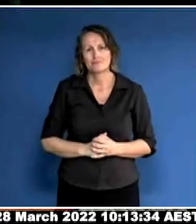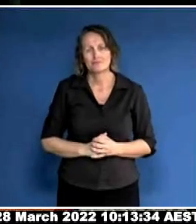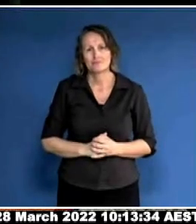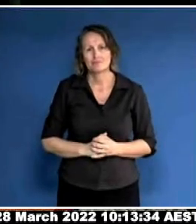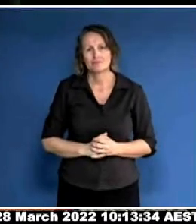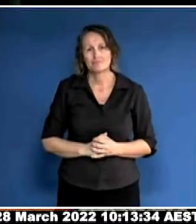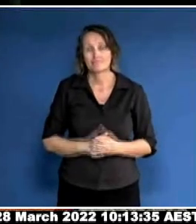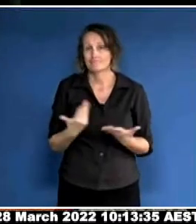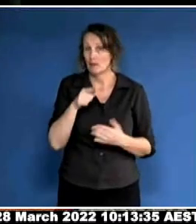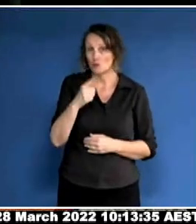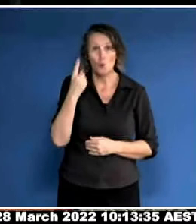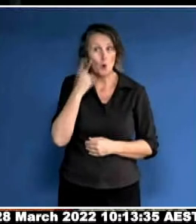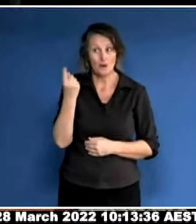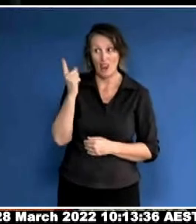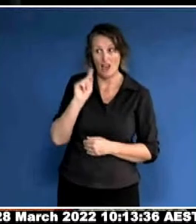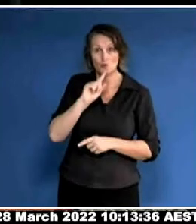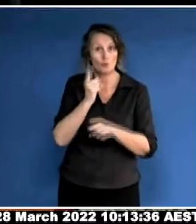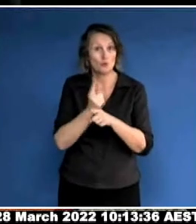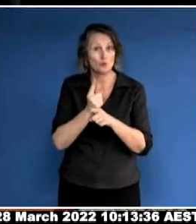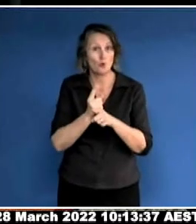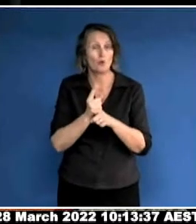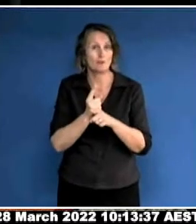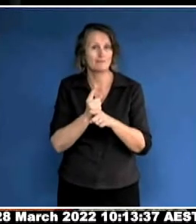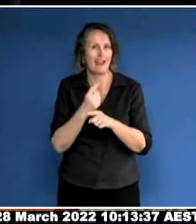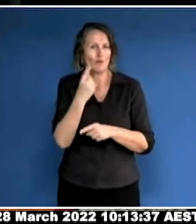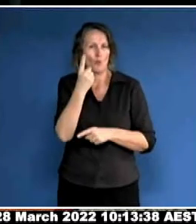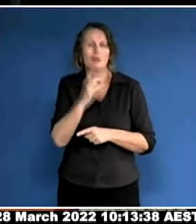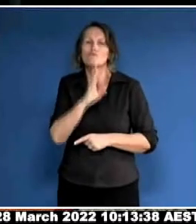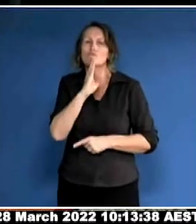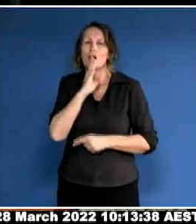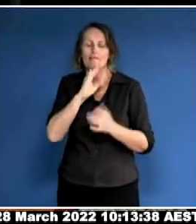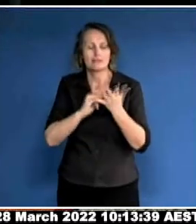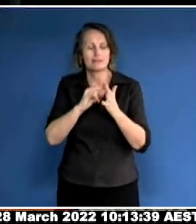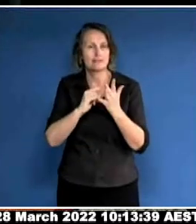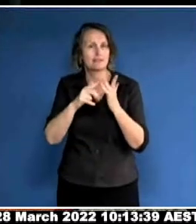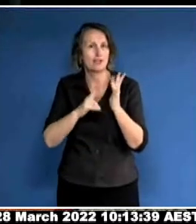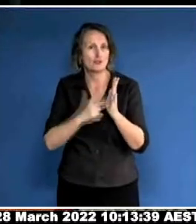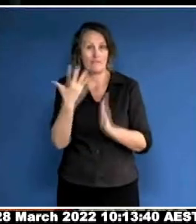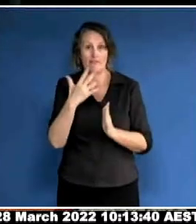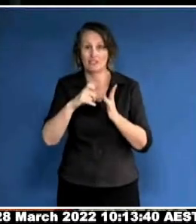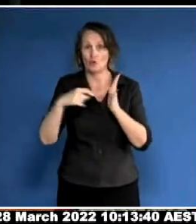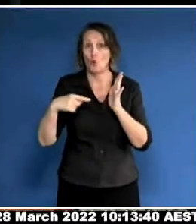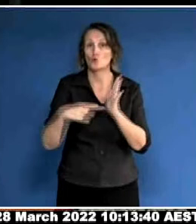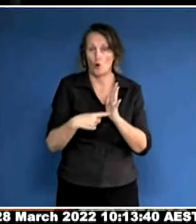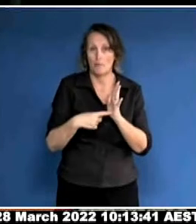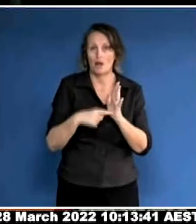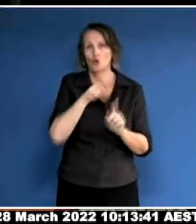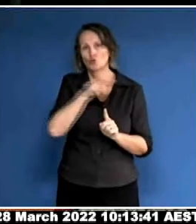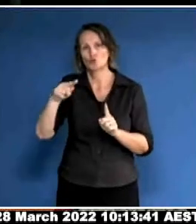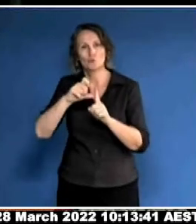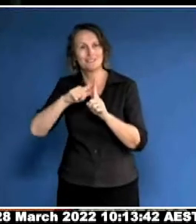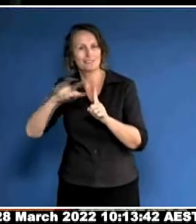also heard in a closed session that occurred on the 15th of October and continued on the 1st of December last